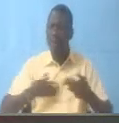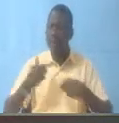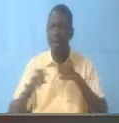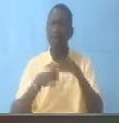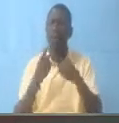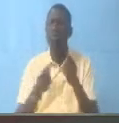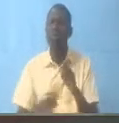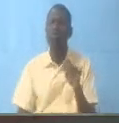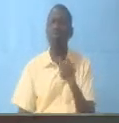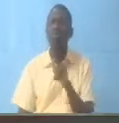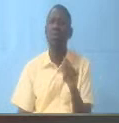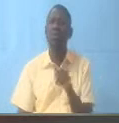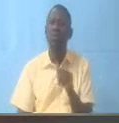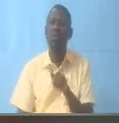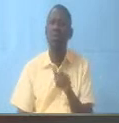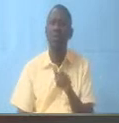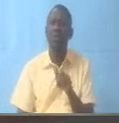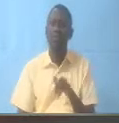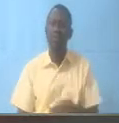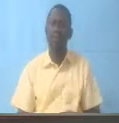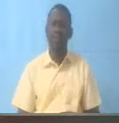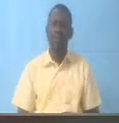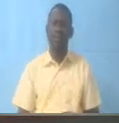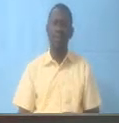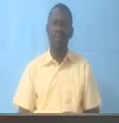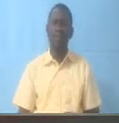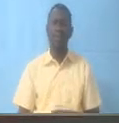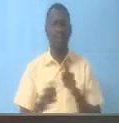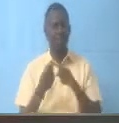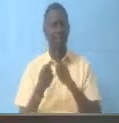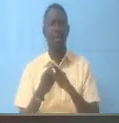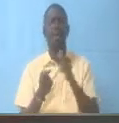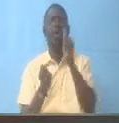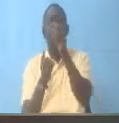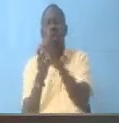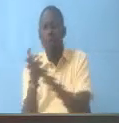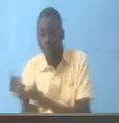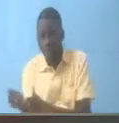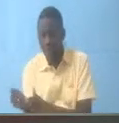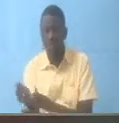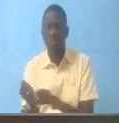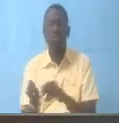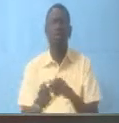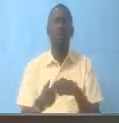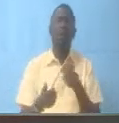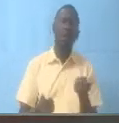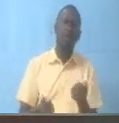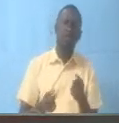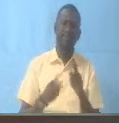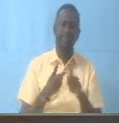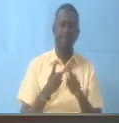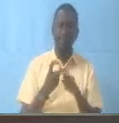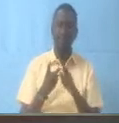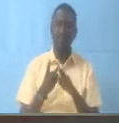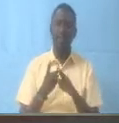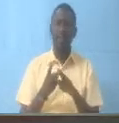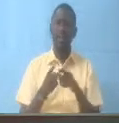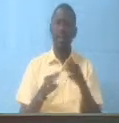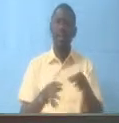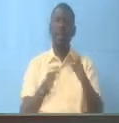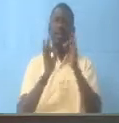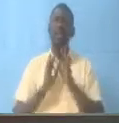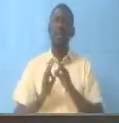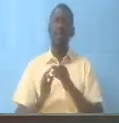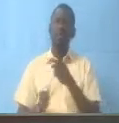I believe the compensation and taking some of those members of the